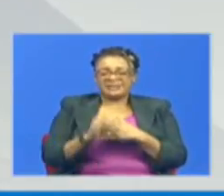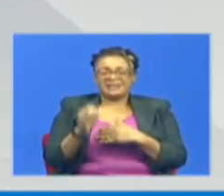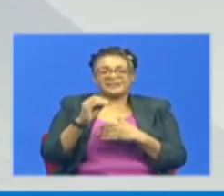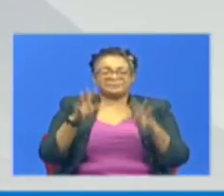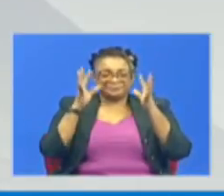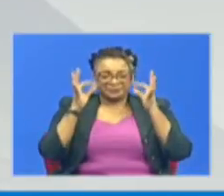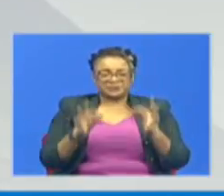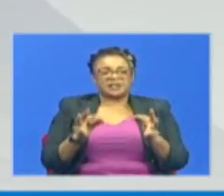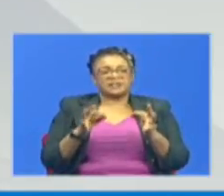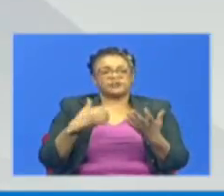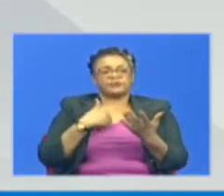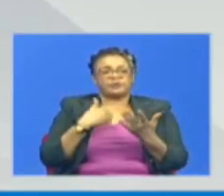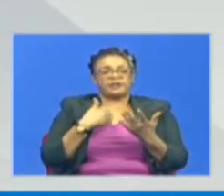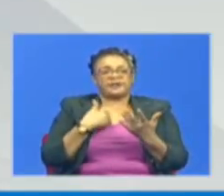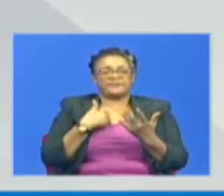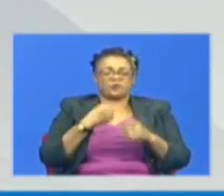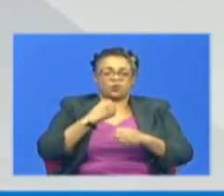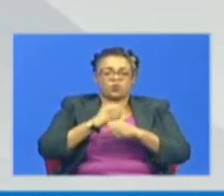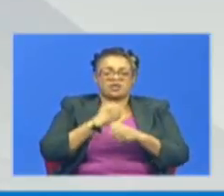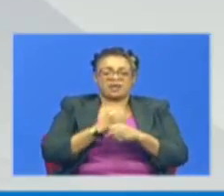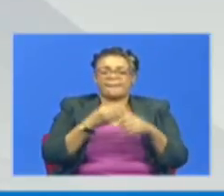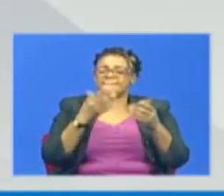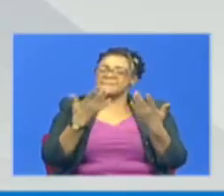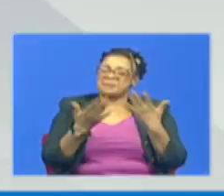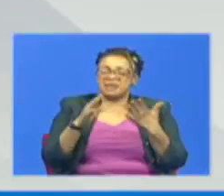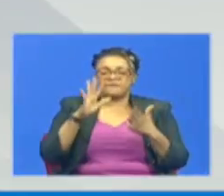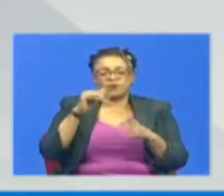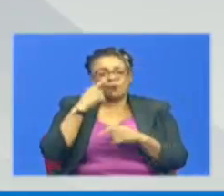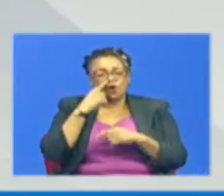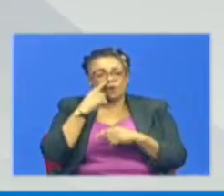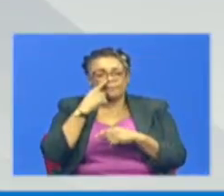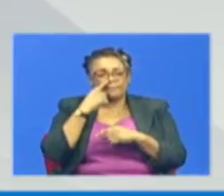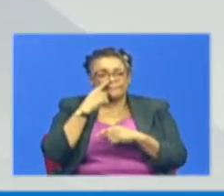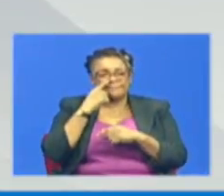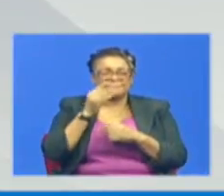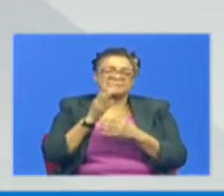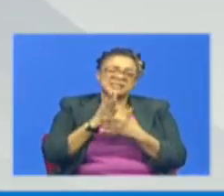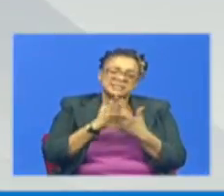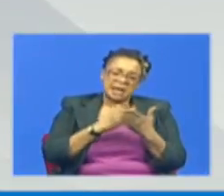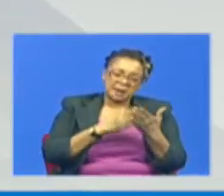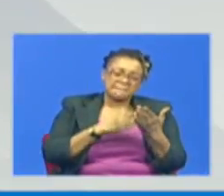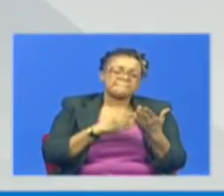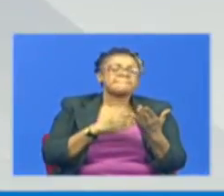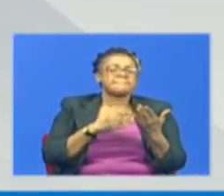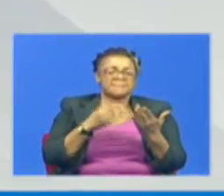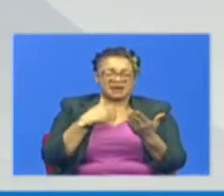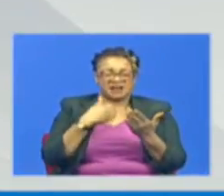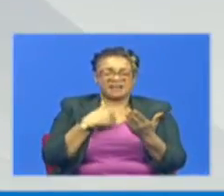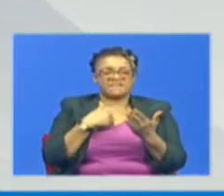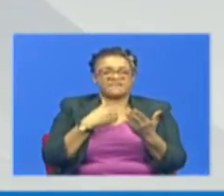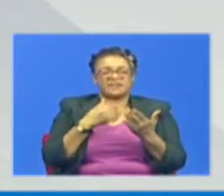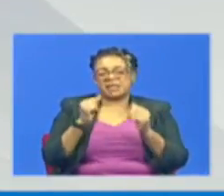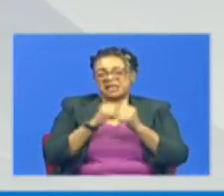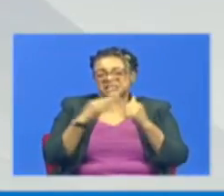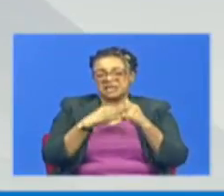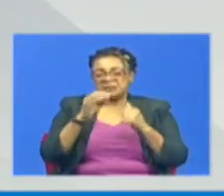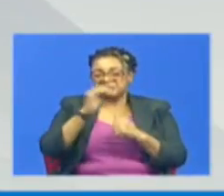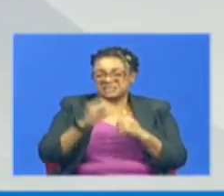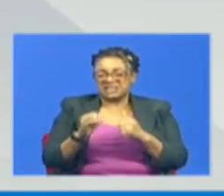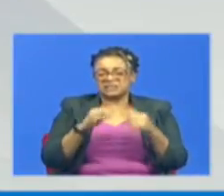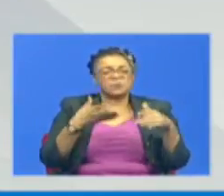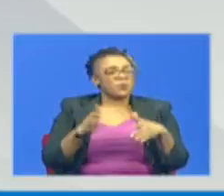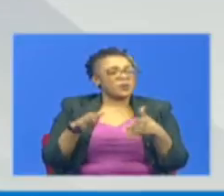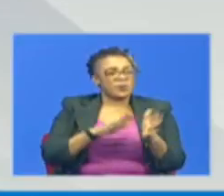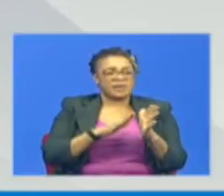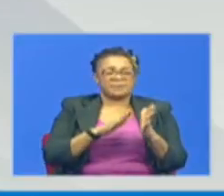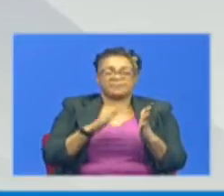take flexible working patterns, such as working from home. And, you know, some have taken no contingency measures, that's 18%. And others are looking for